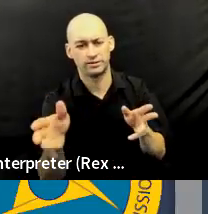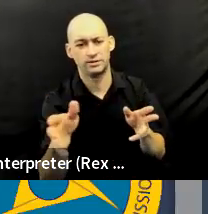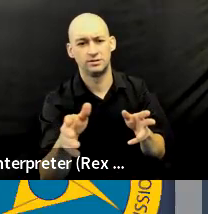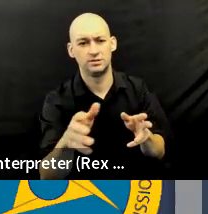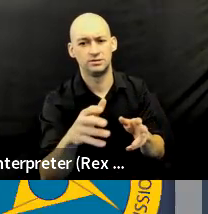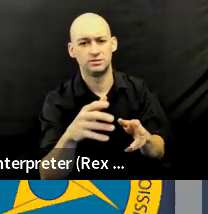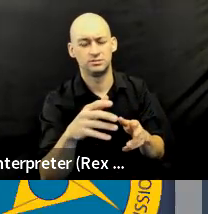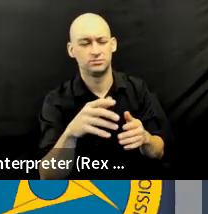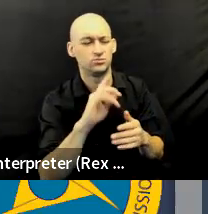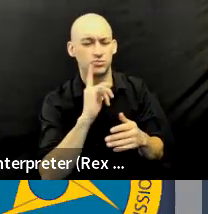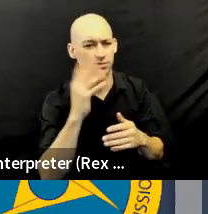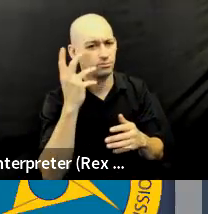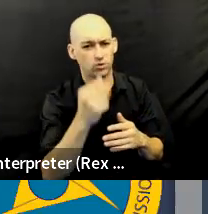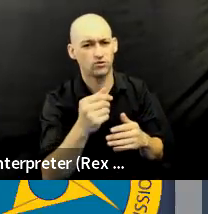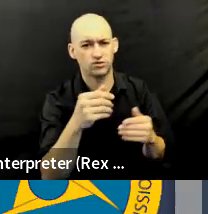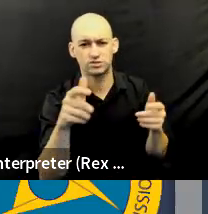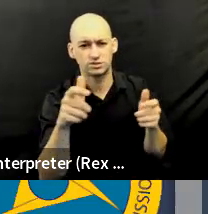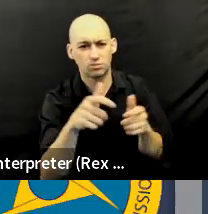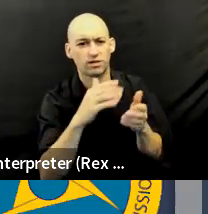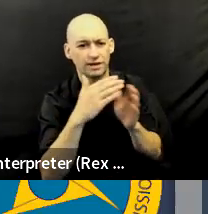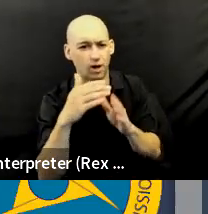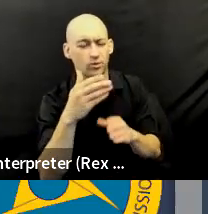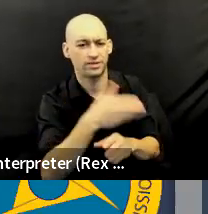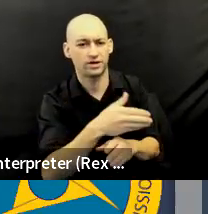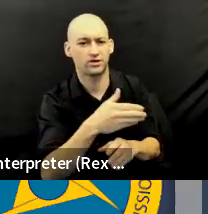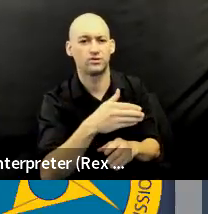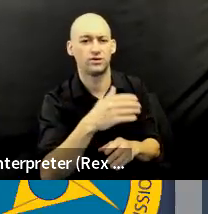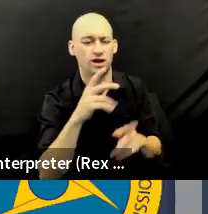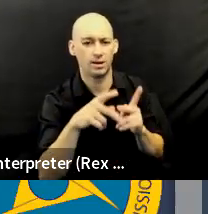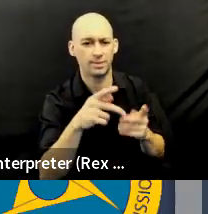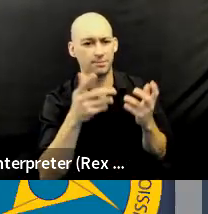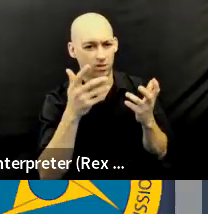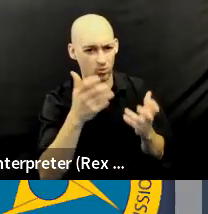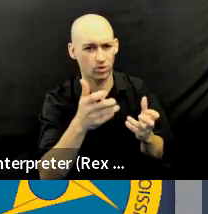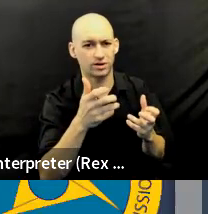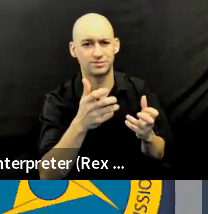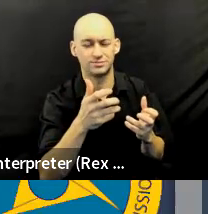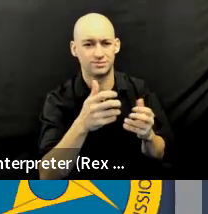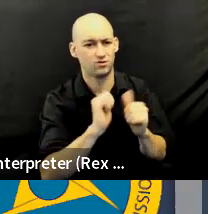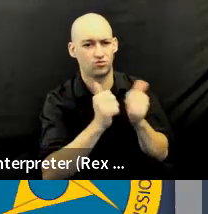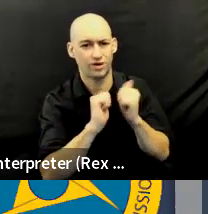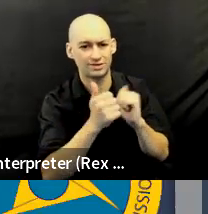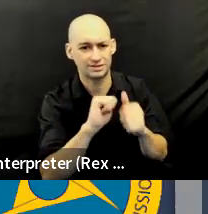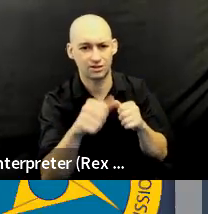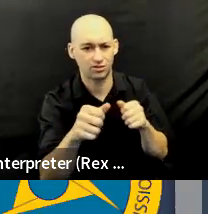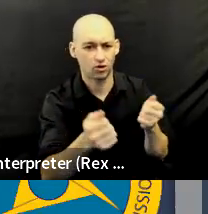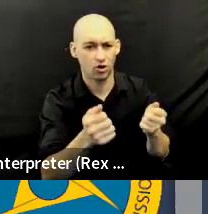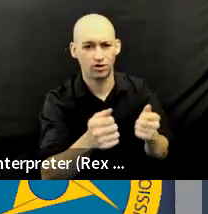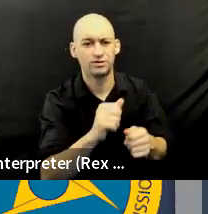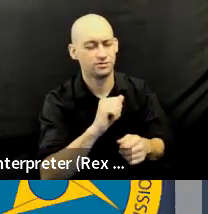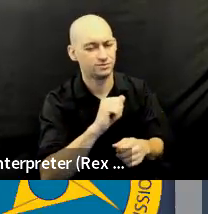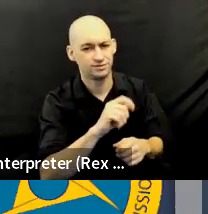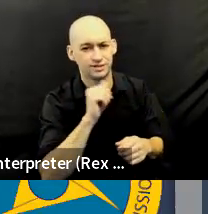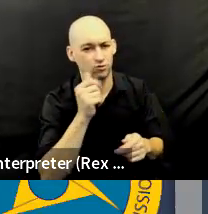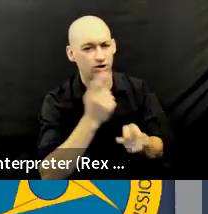small, beautiful, small town there, but people want to treat it like a racetrack as well. So we got a lot of work to do.